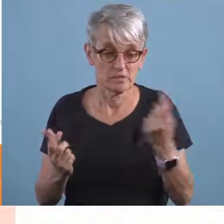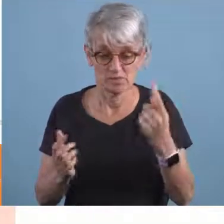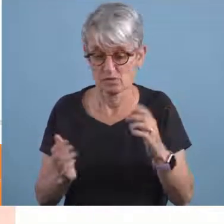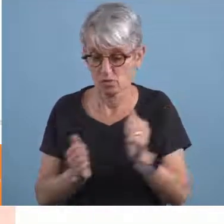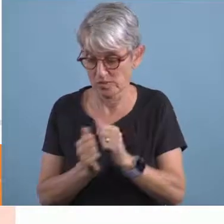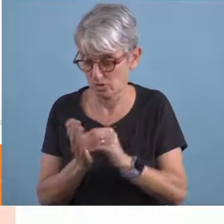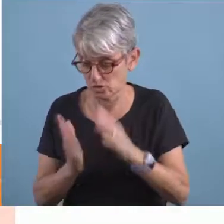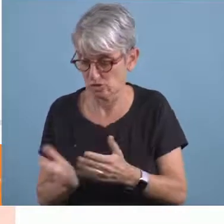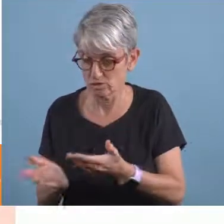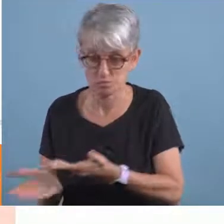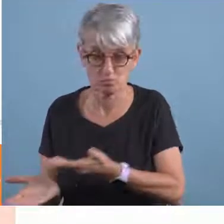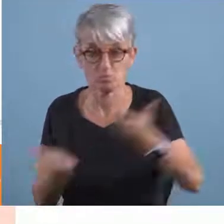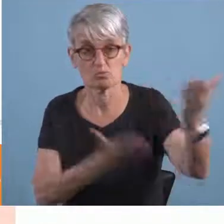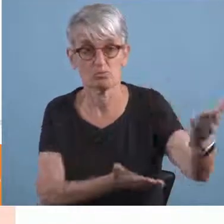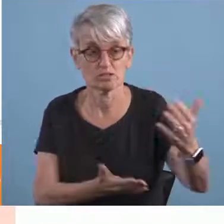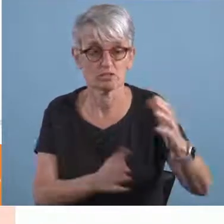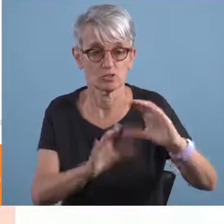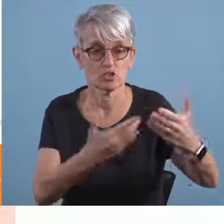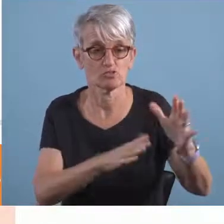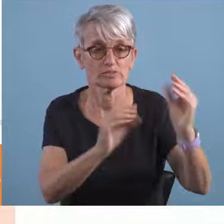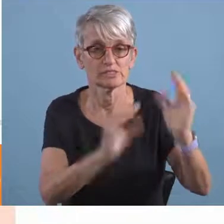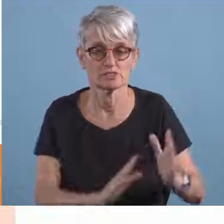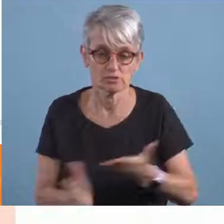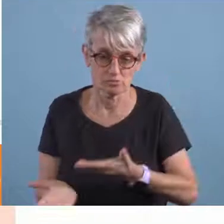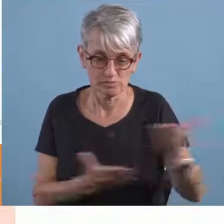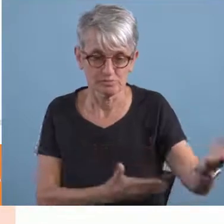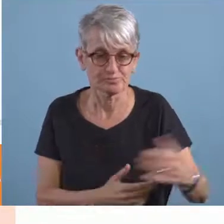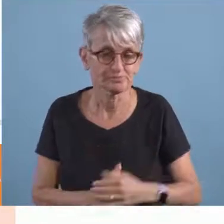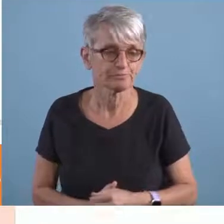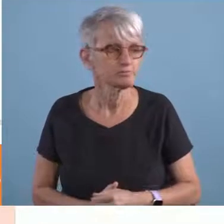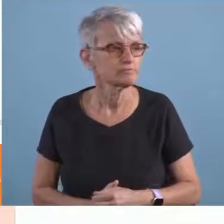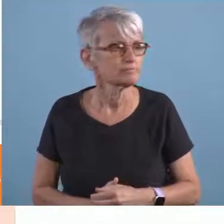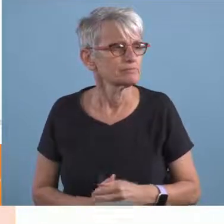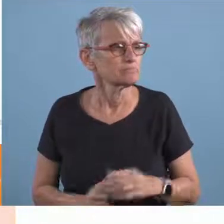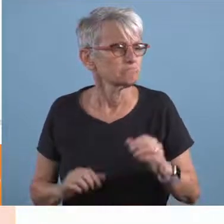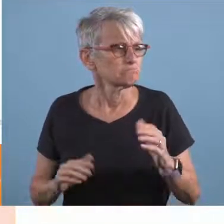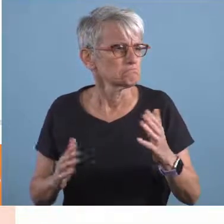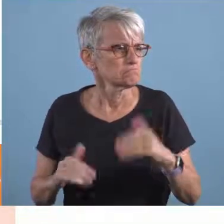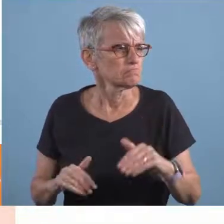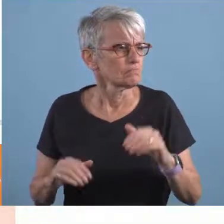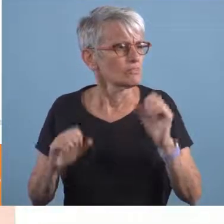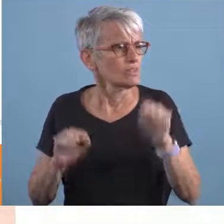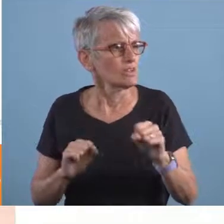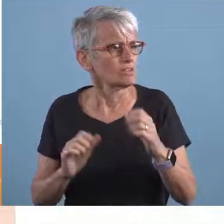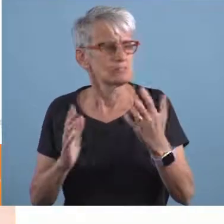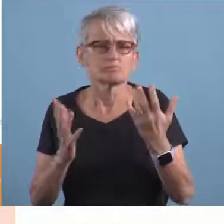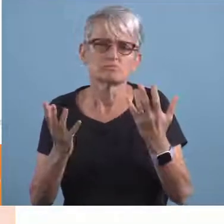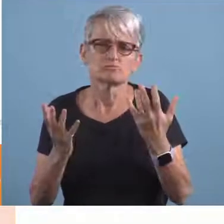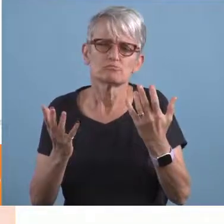goes back to their classroom teacher. You can report on how the child is doing.